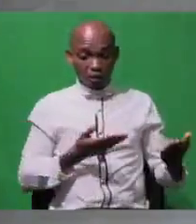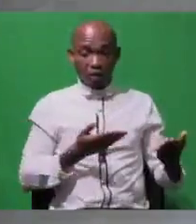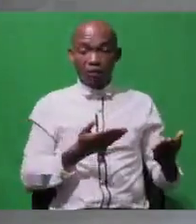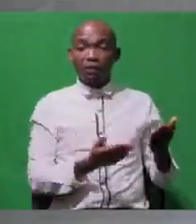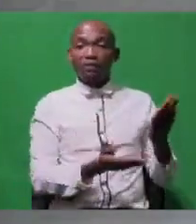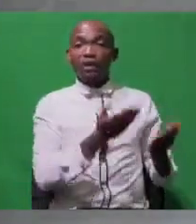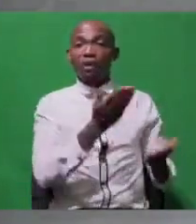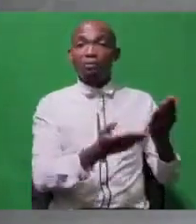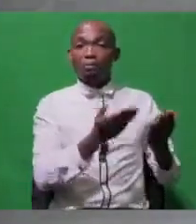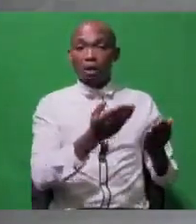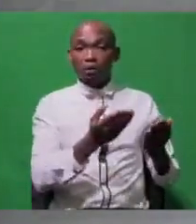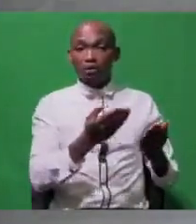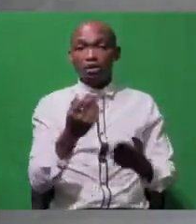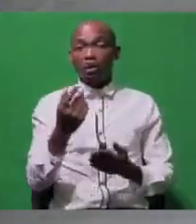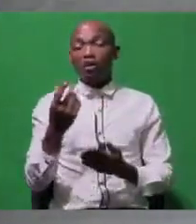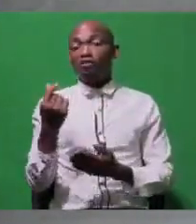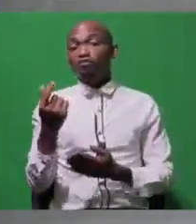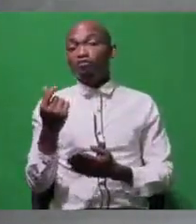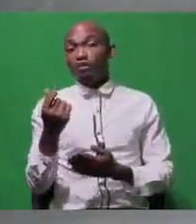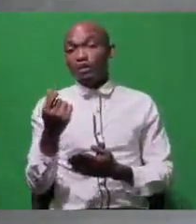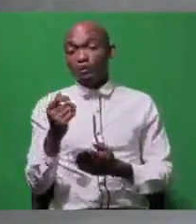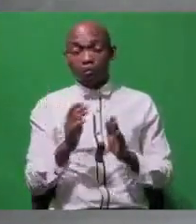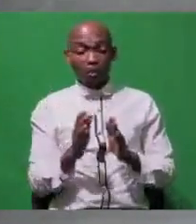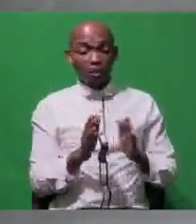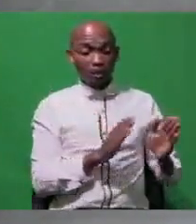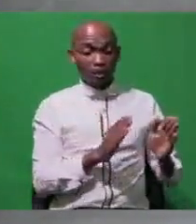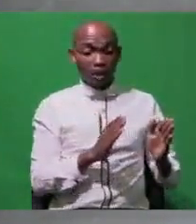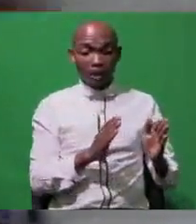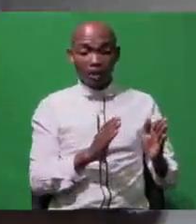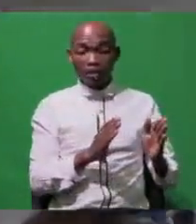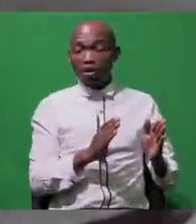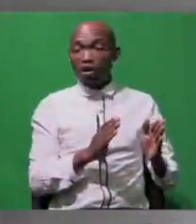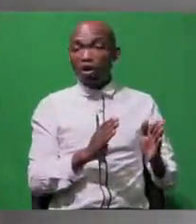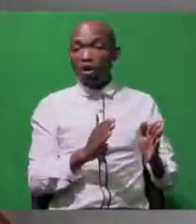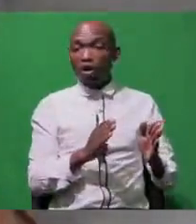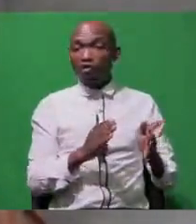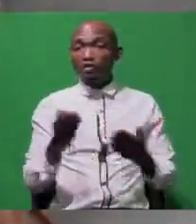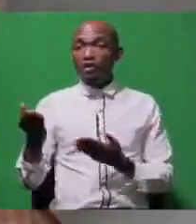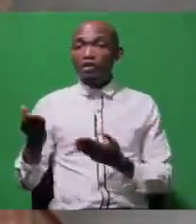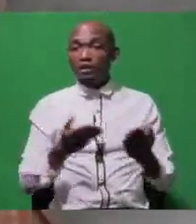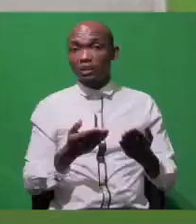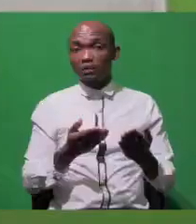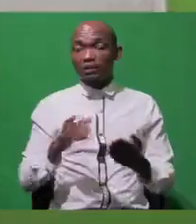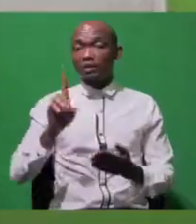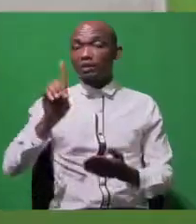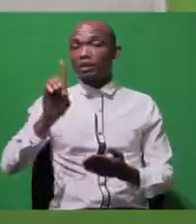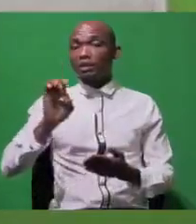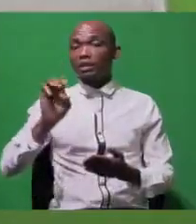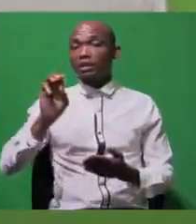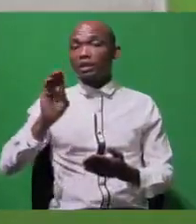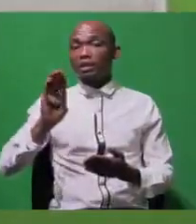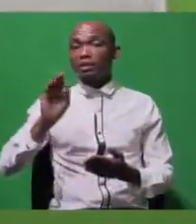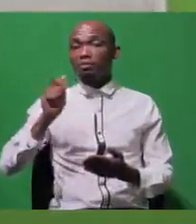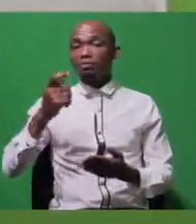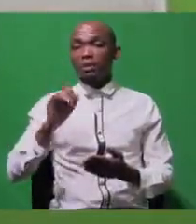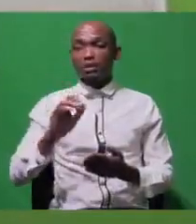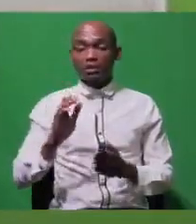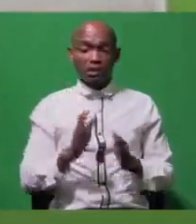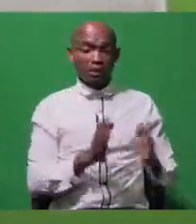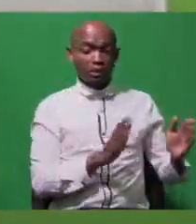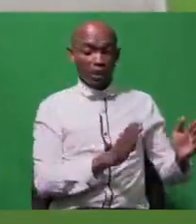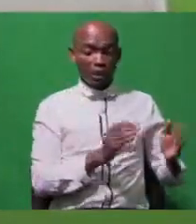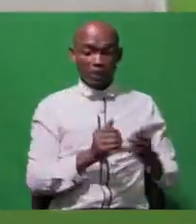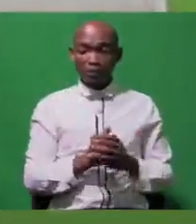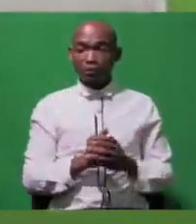the amount of money. The side of receipt is a debit side. You write